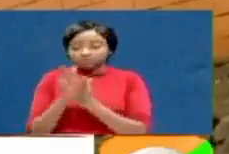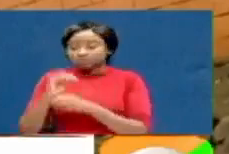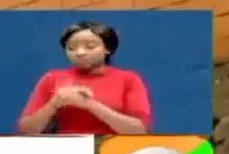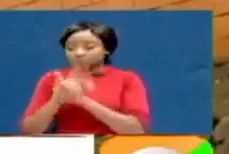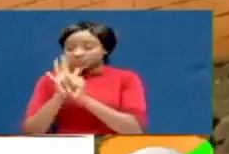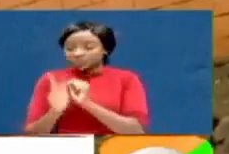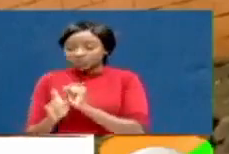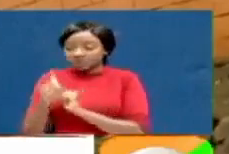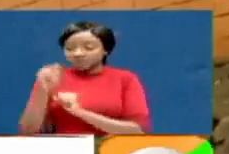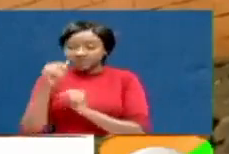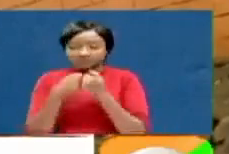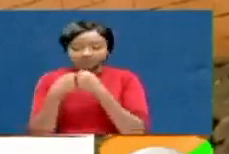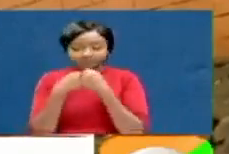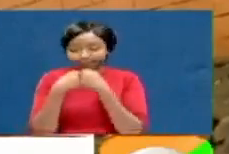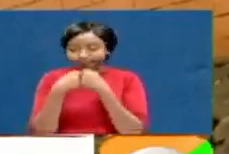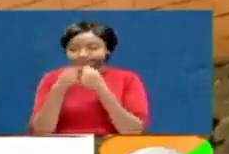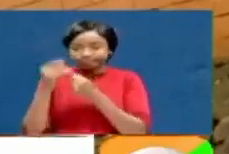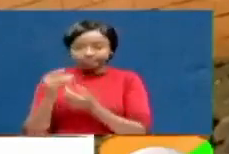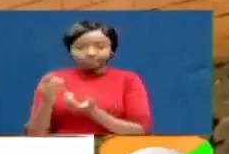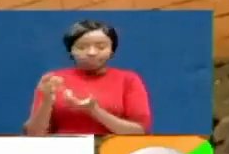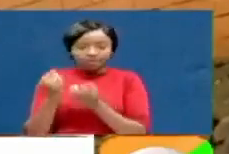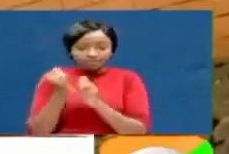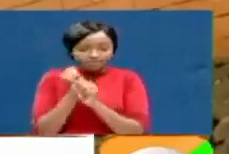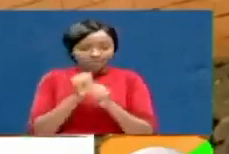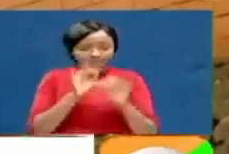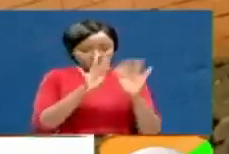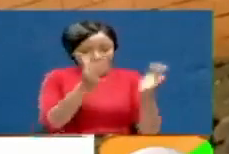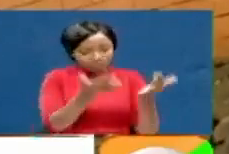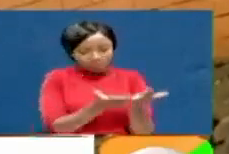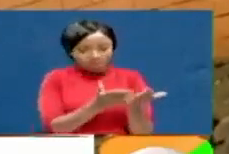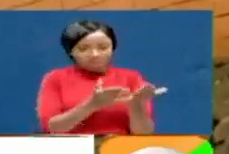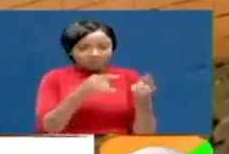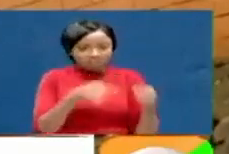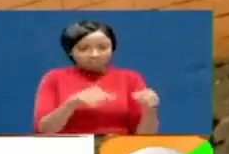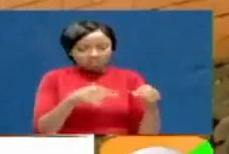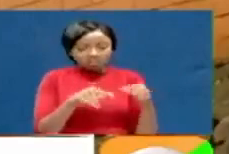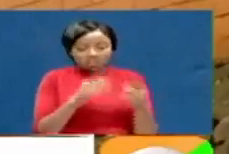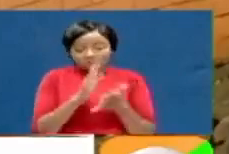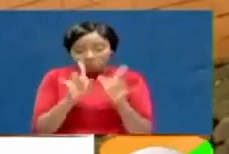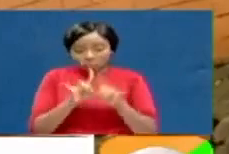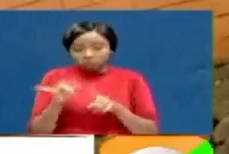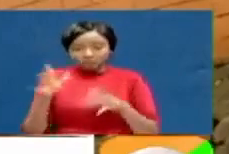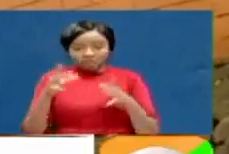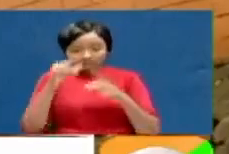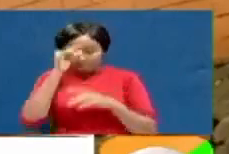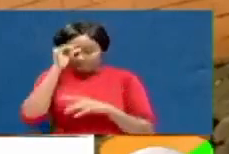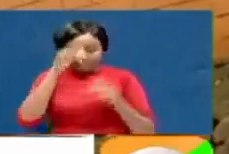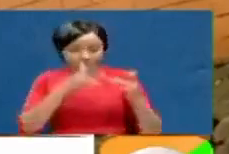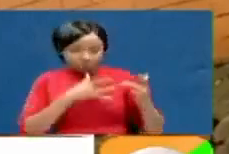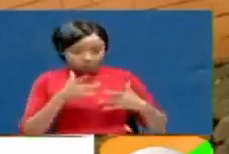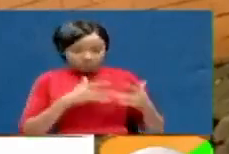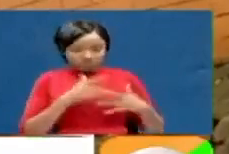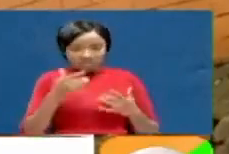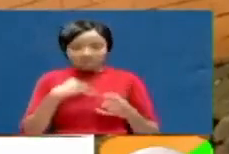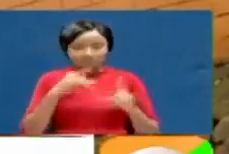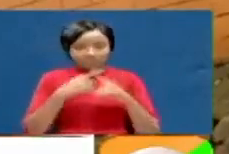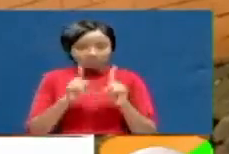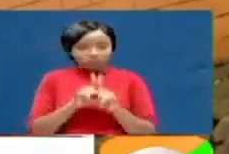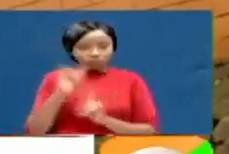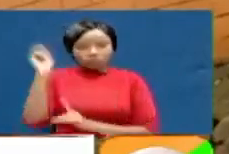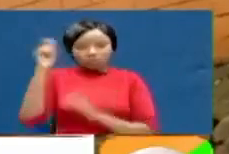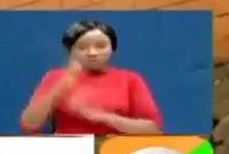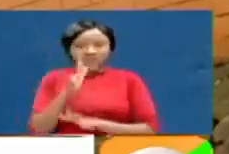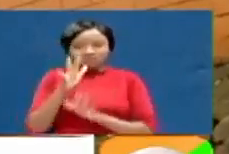has brought global economies to their knees, is now a concern not only to the government, but to Kenyans who are now required to be extra